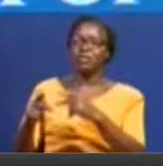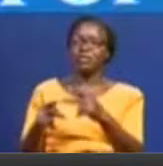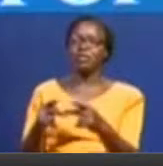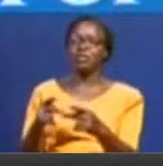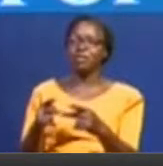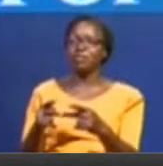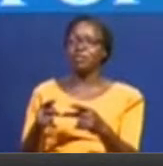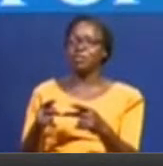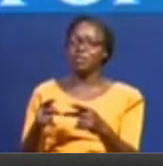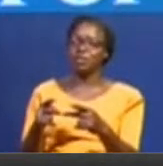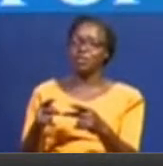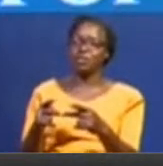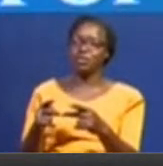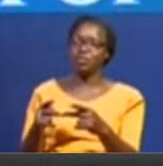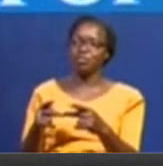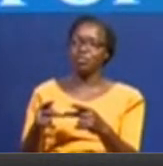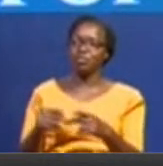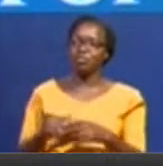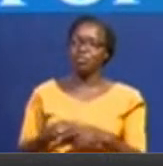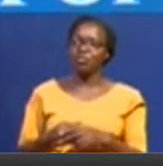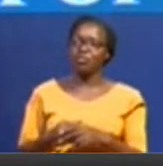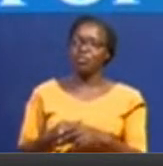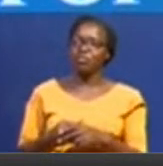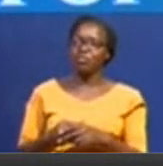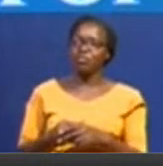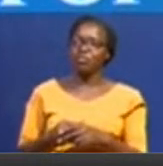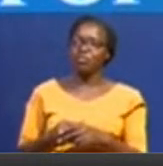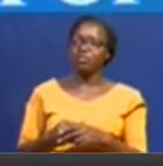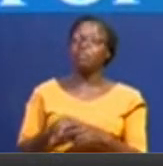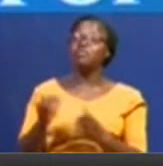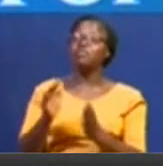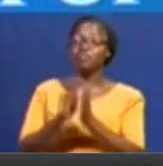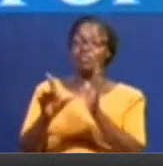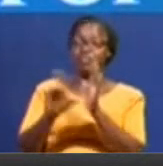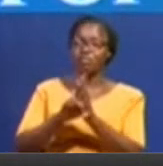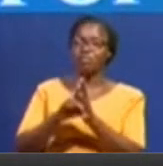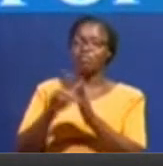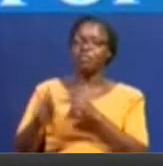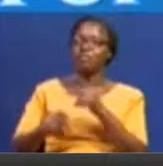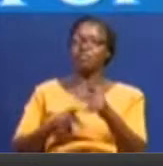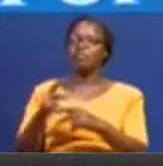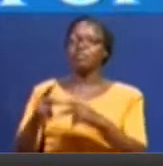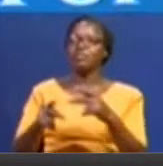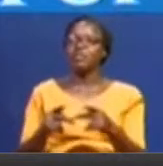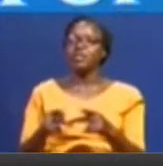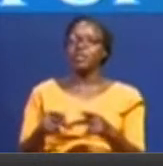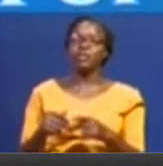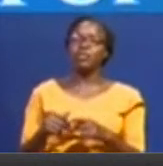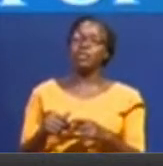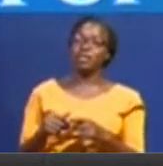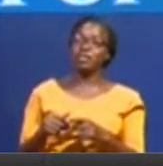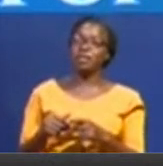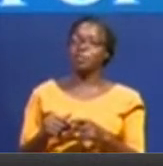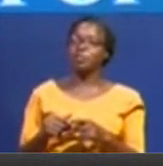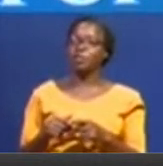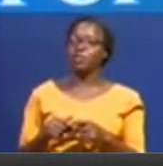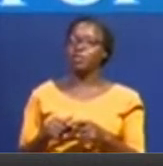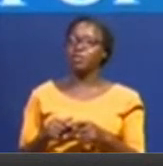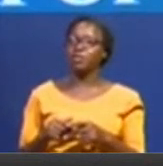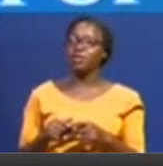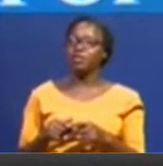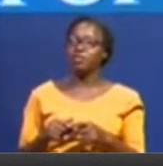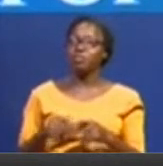the Constitution, the Elections Act, the Iebc Act, that is a legal process with legal timelines that are supposed to be